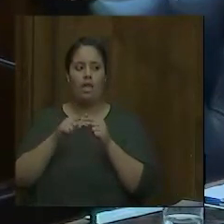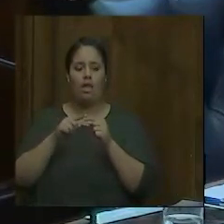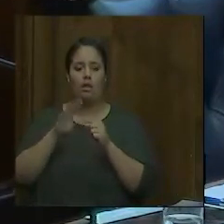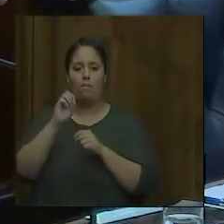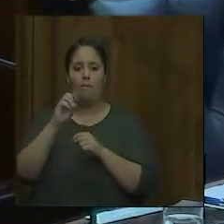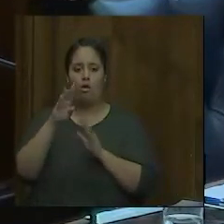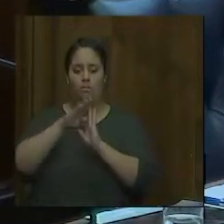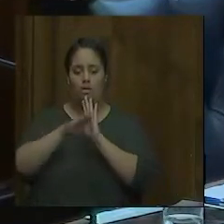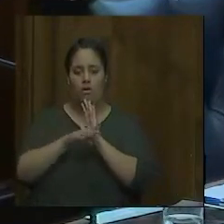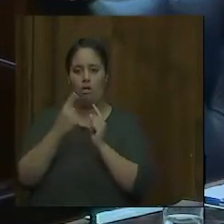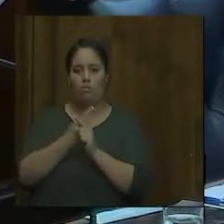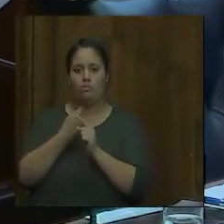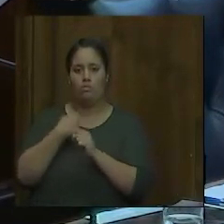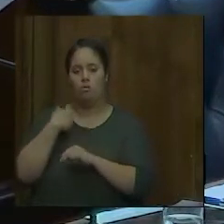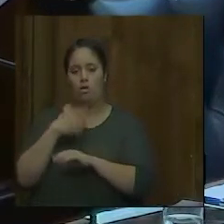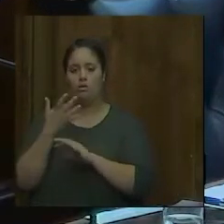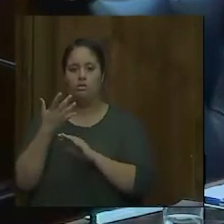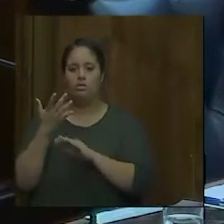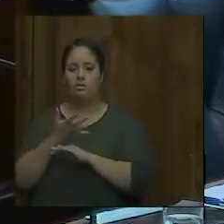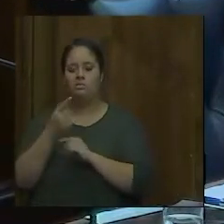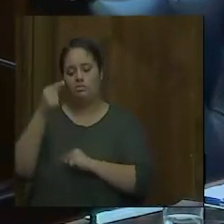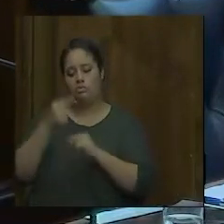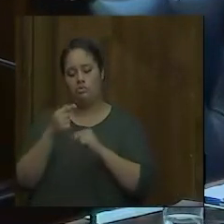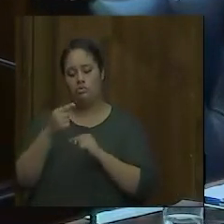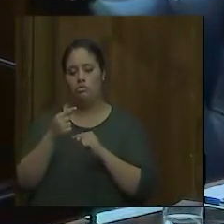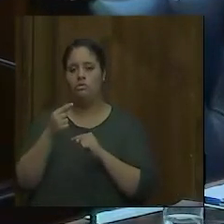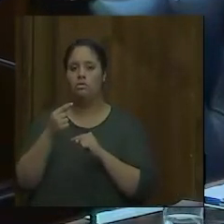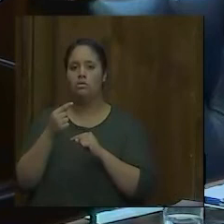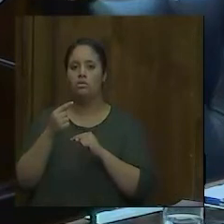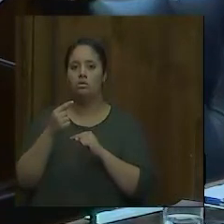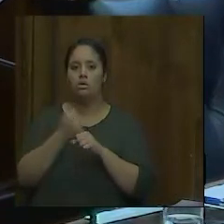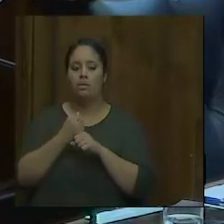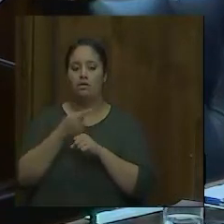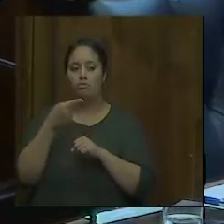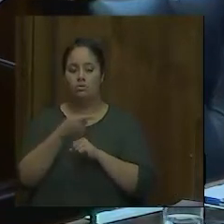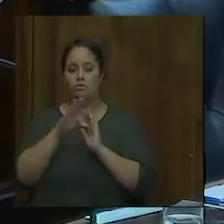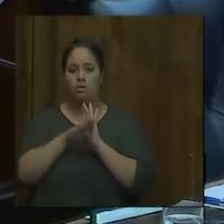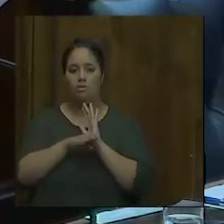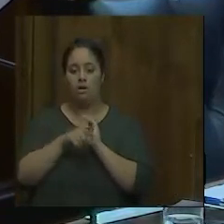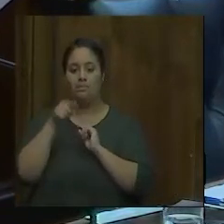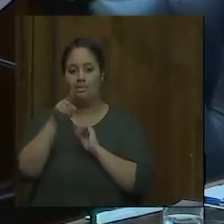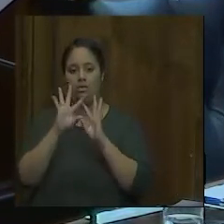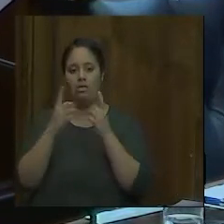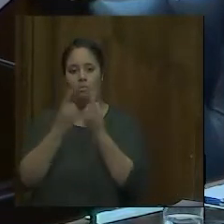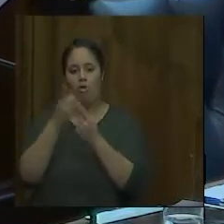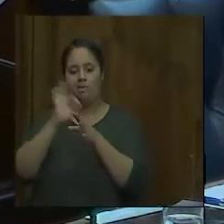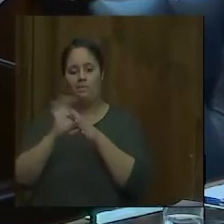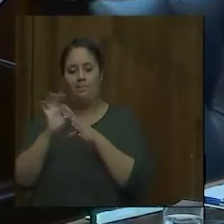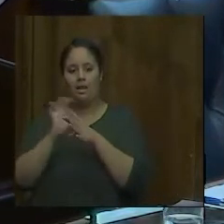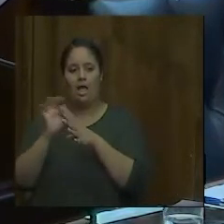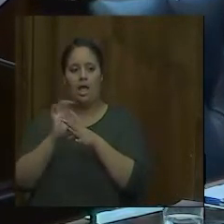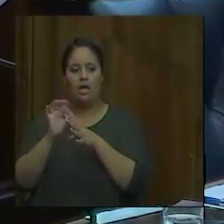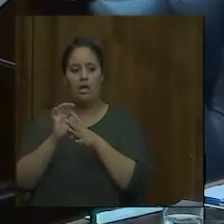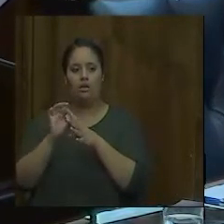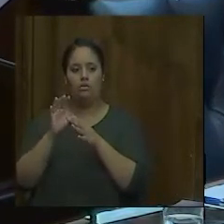program. I want to speak briefly about this program. This department is planning to